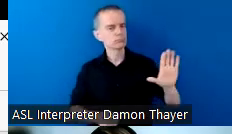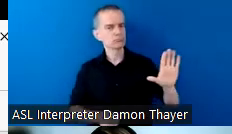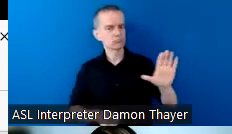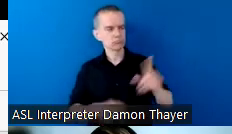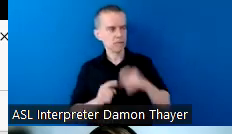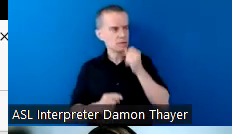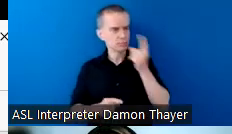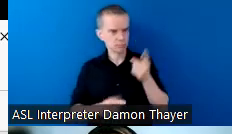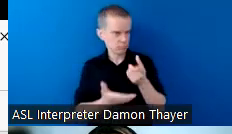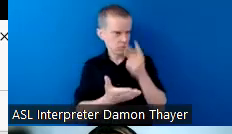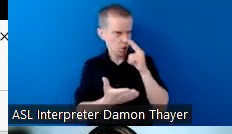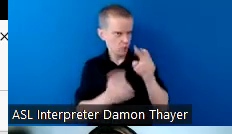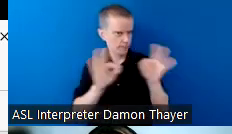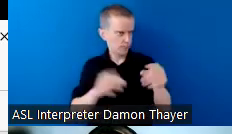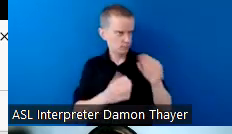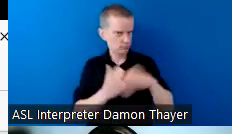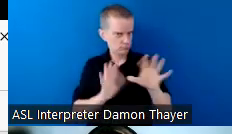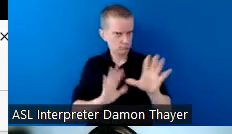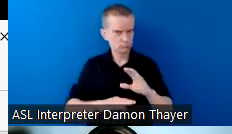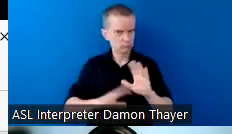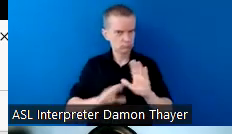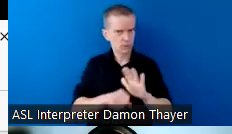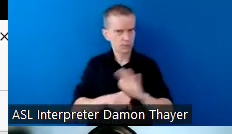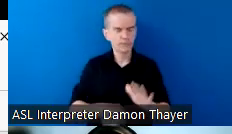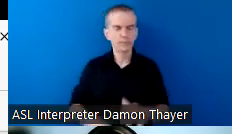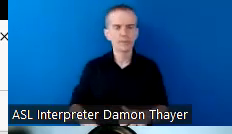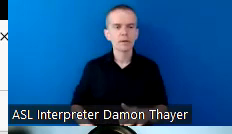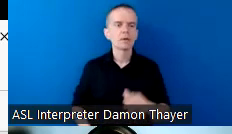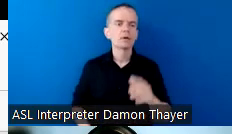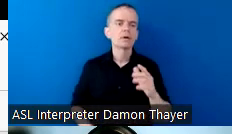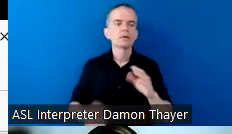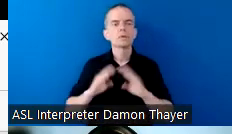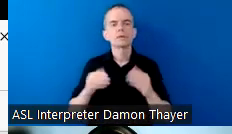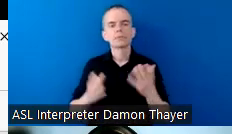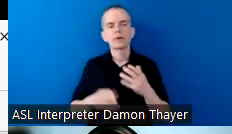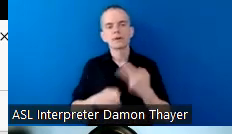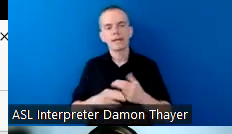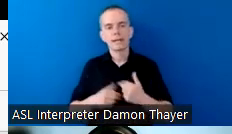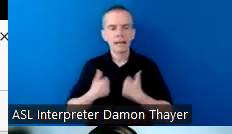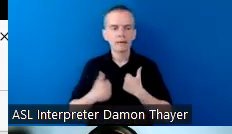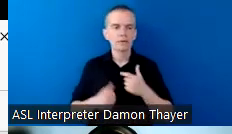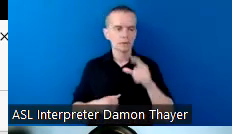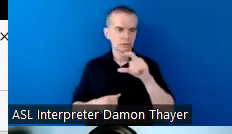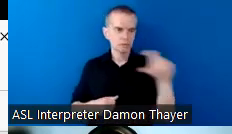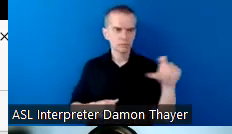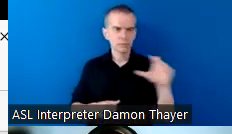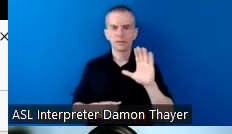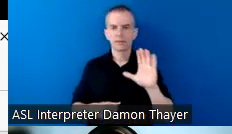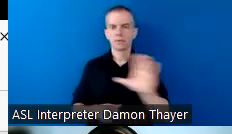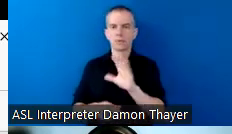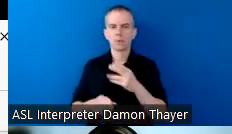that information. And so I'm sorry, so it has the housing provider's name and address at the top, and then also your information goes